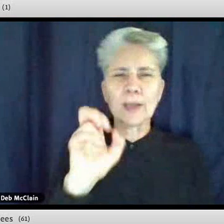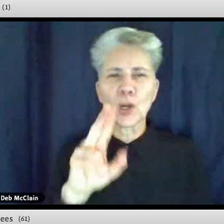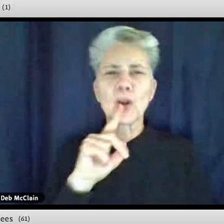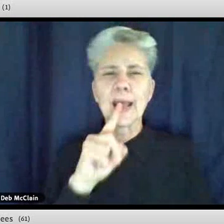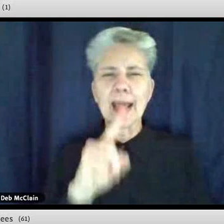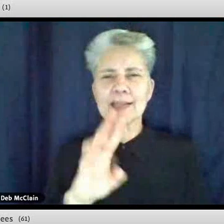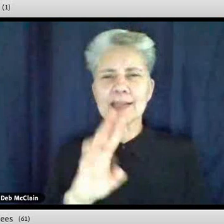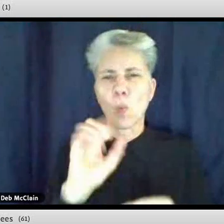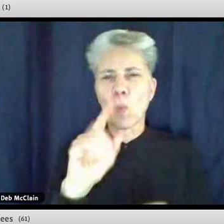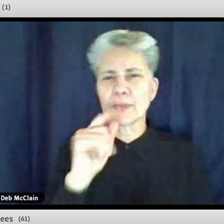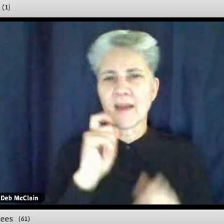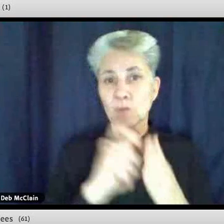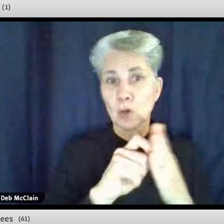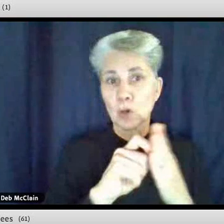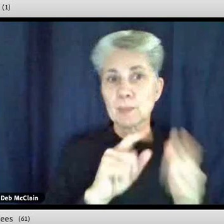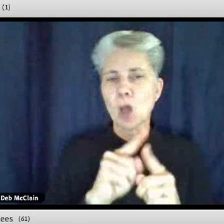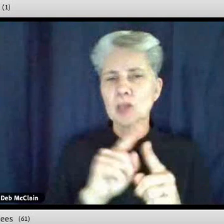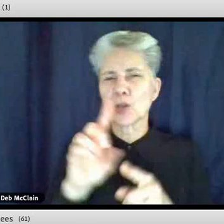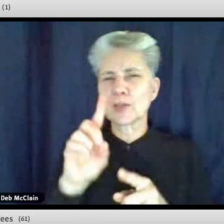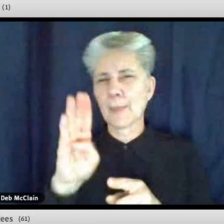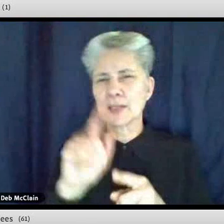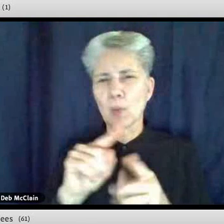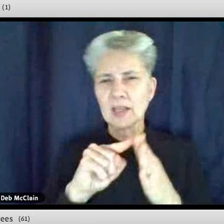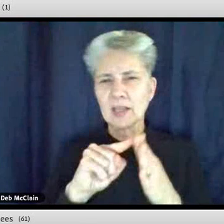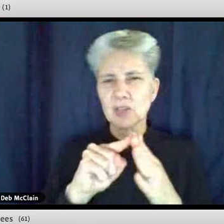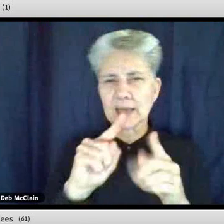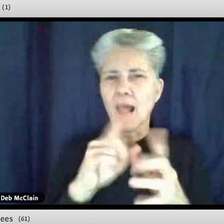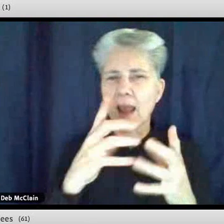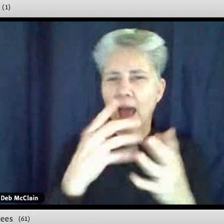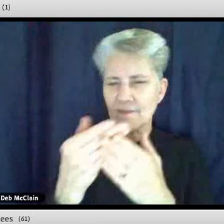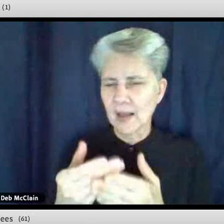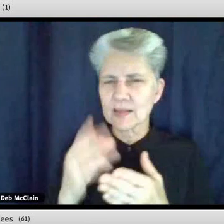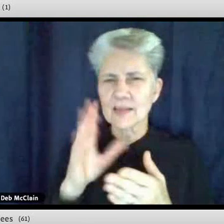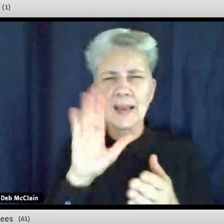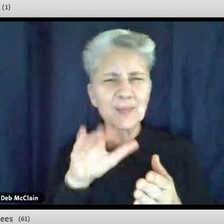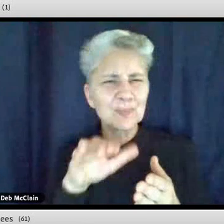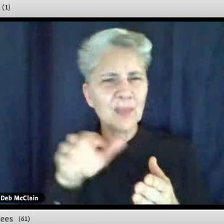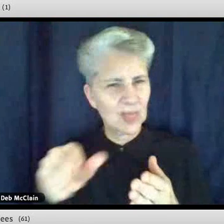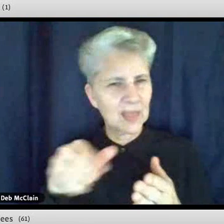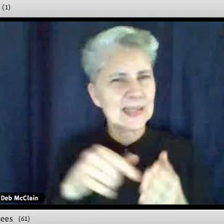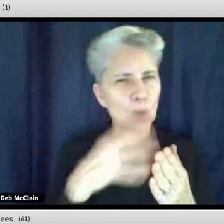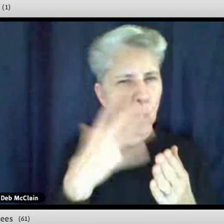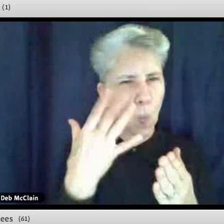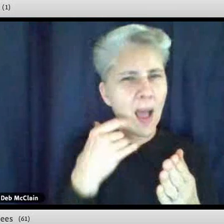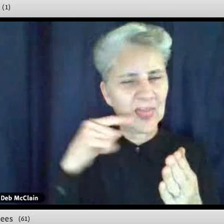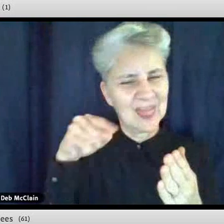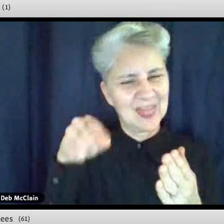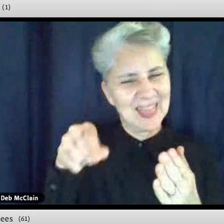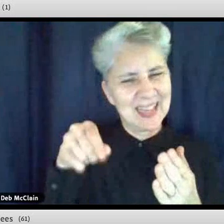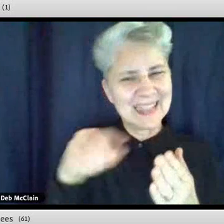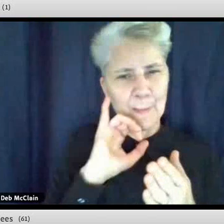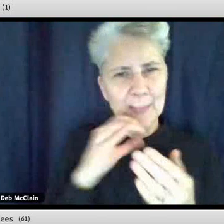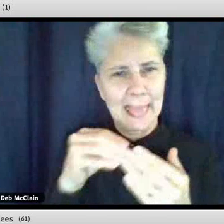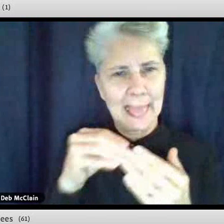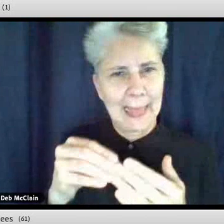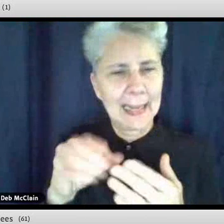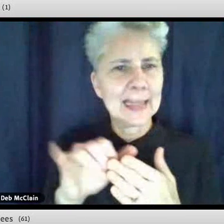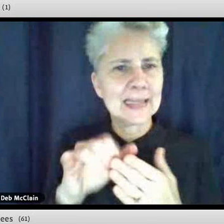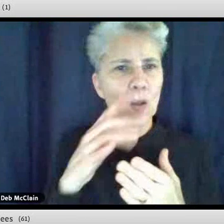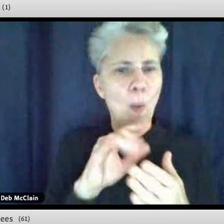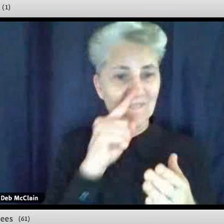coronavirus. Pointner is kind of a website for journalists, but they also have this database where they've checked a bunch of the facts, and they say,